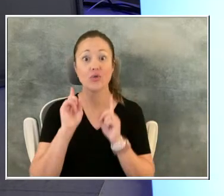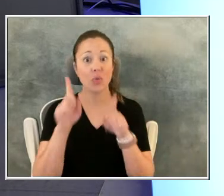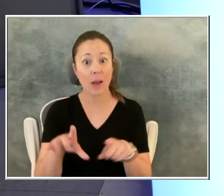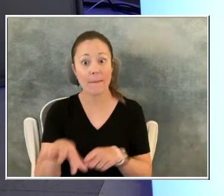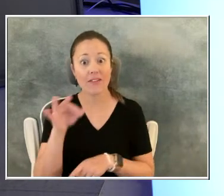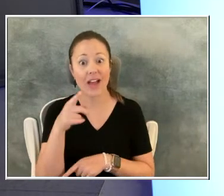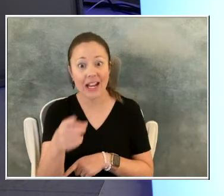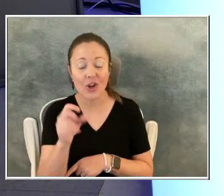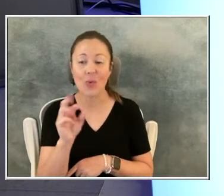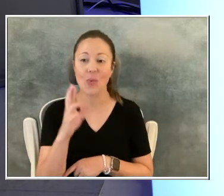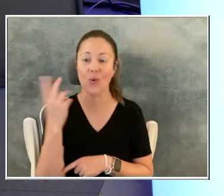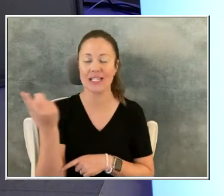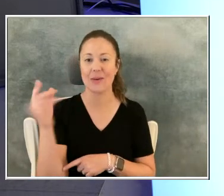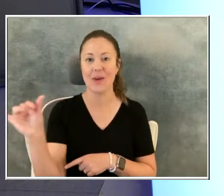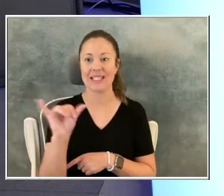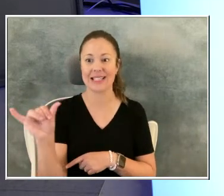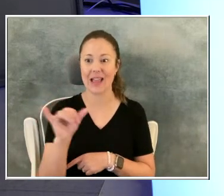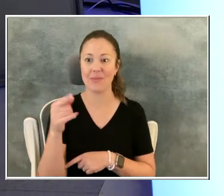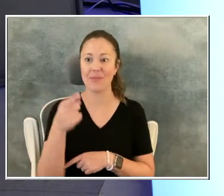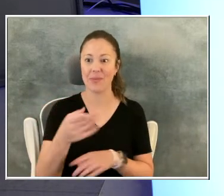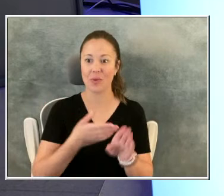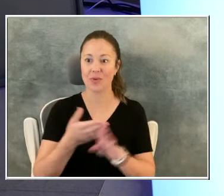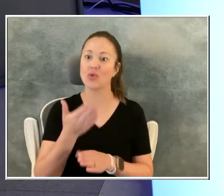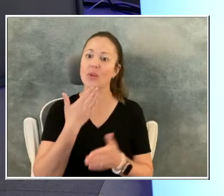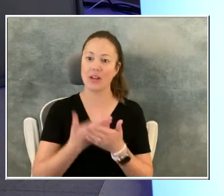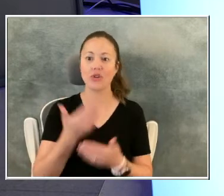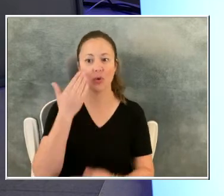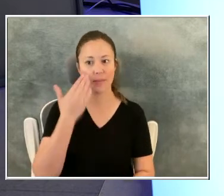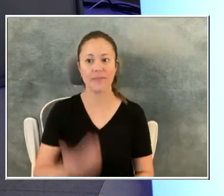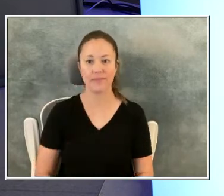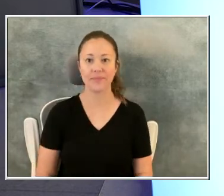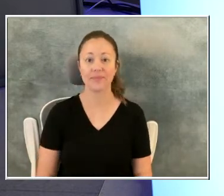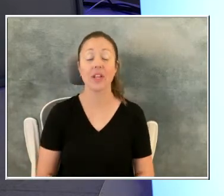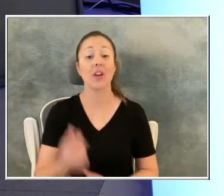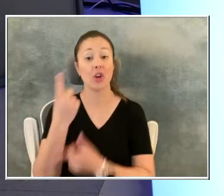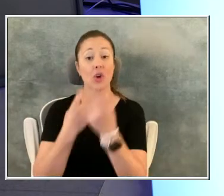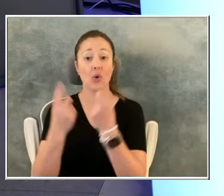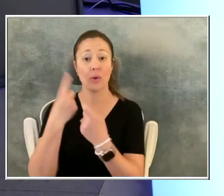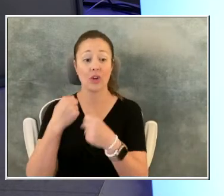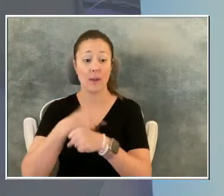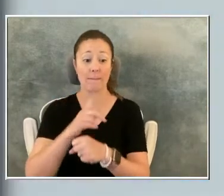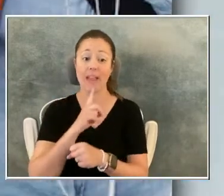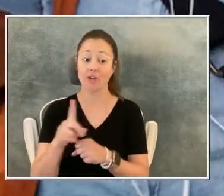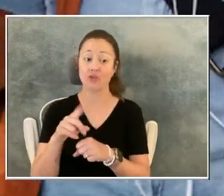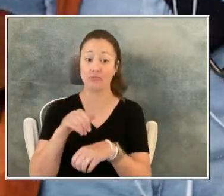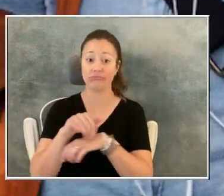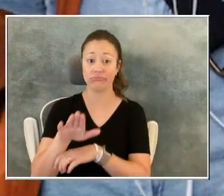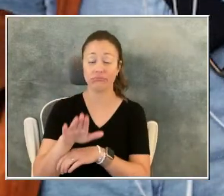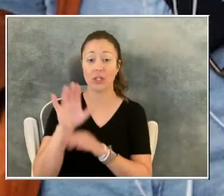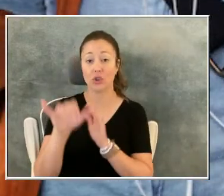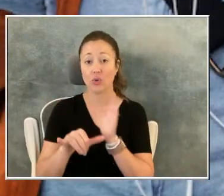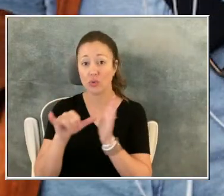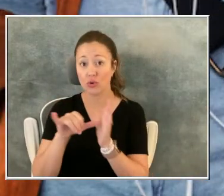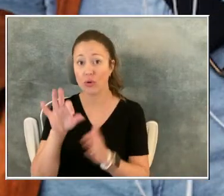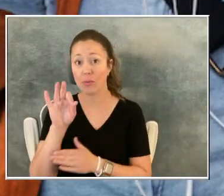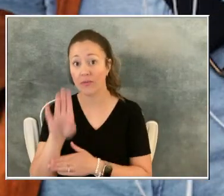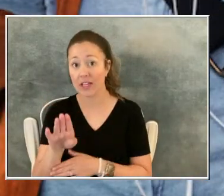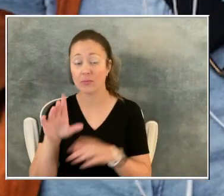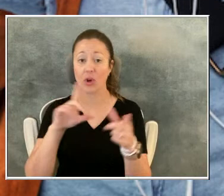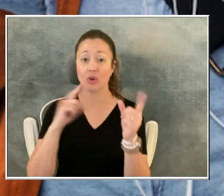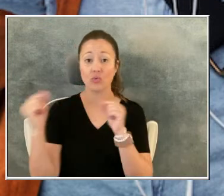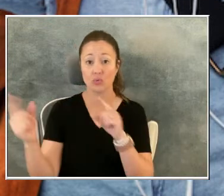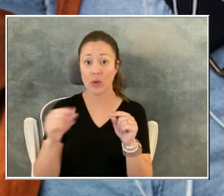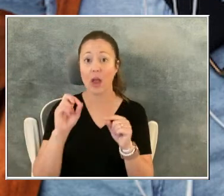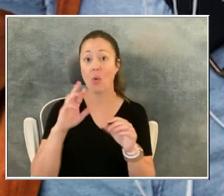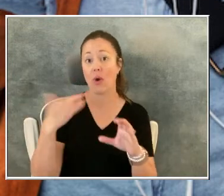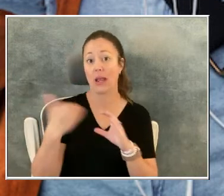very similar to you out. Absolutely. So good to know. That's very, very good to know. If you have questions, be sure to get those in on YouTube or Facebook. You can tweet us or email the